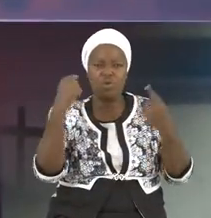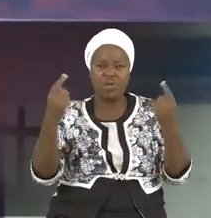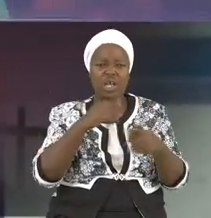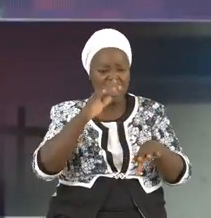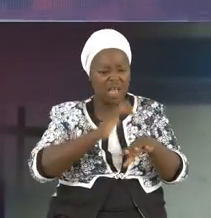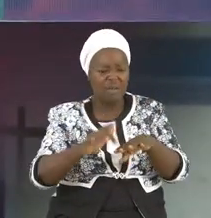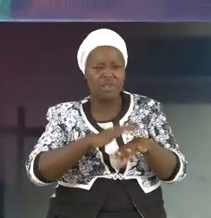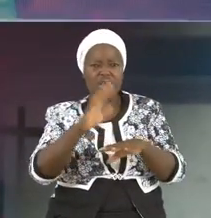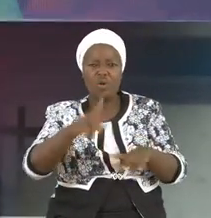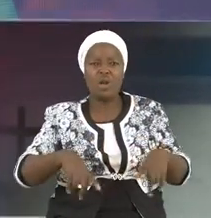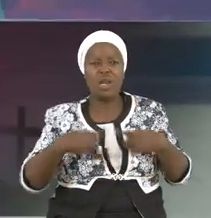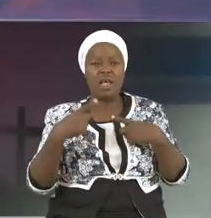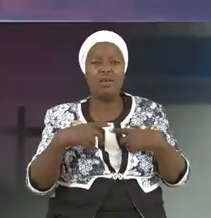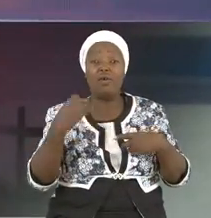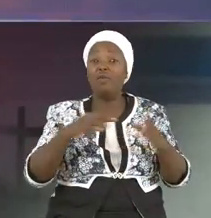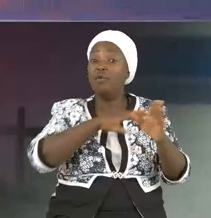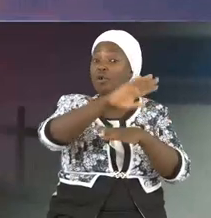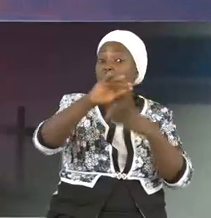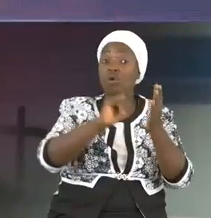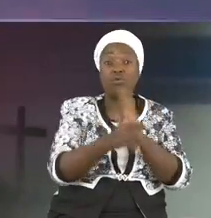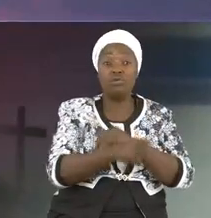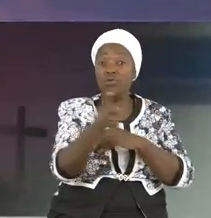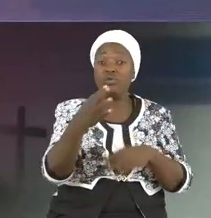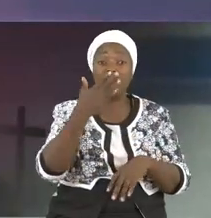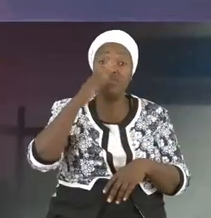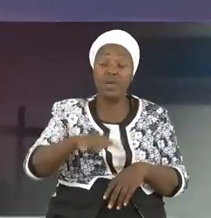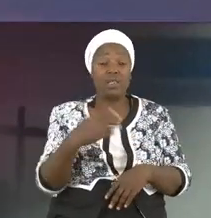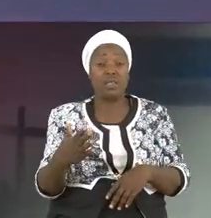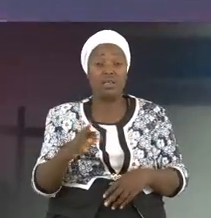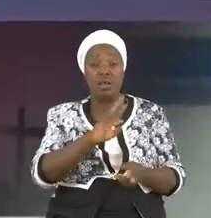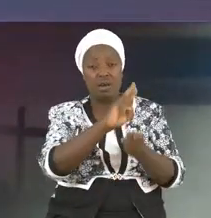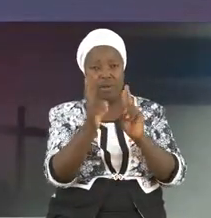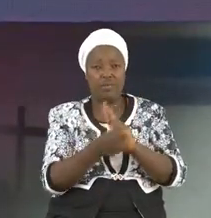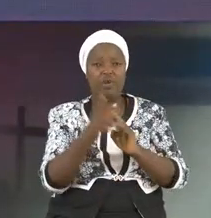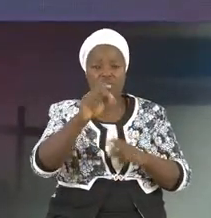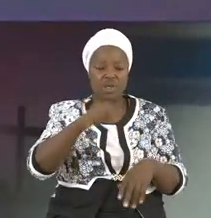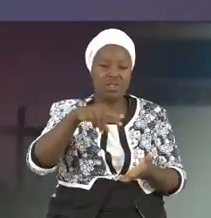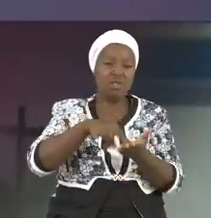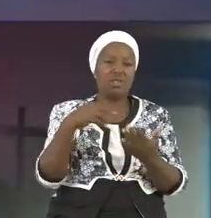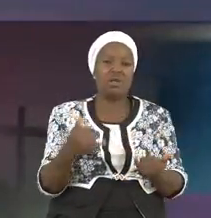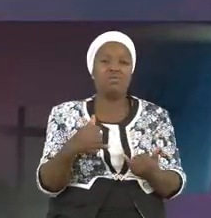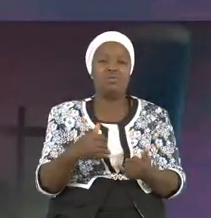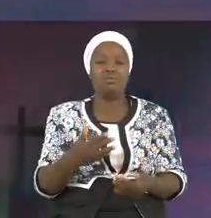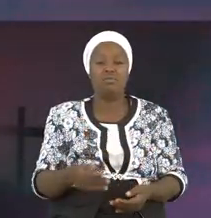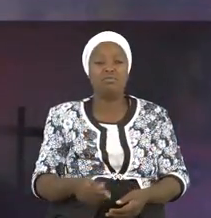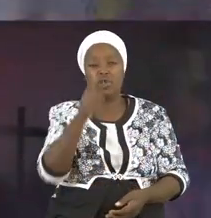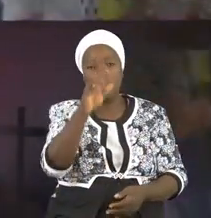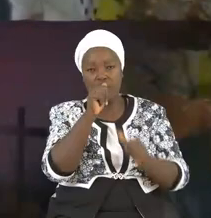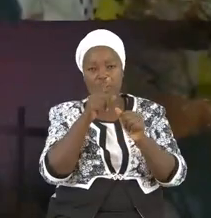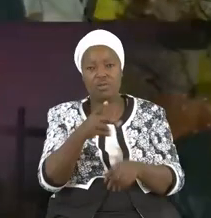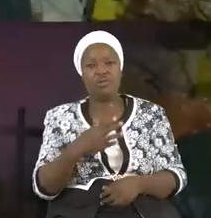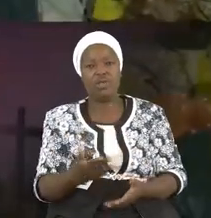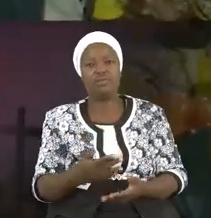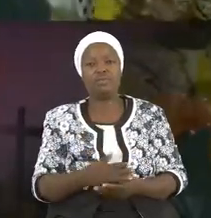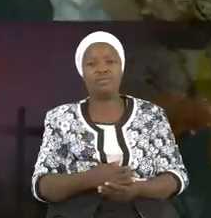life of all those evil things. Repent, you can stand up. God bless you there. God bless you there. Over the radio,